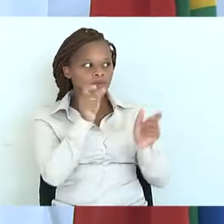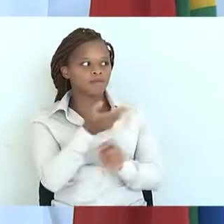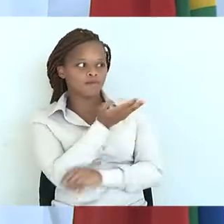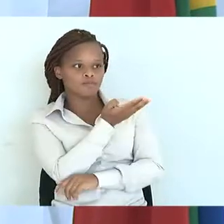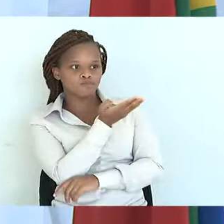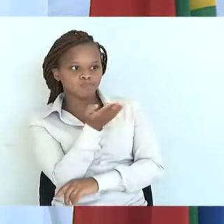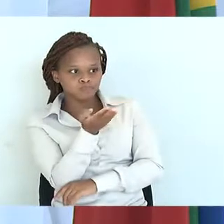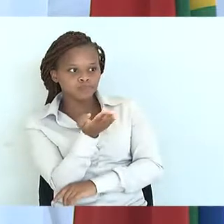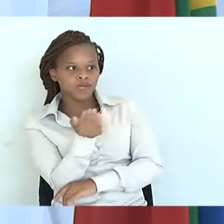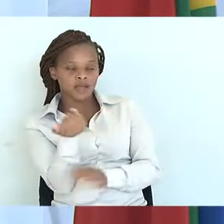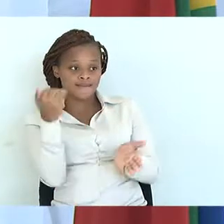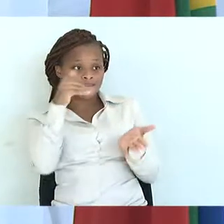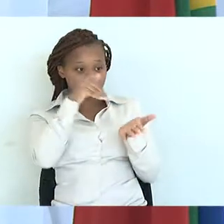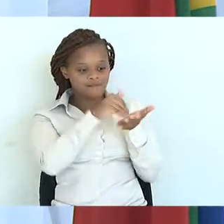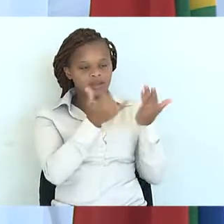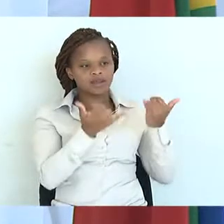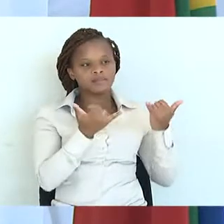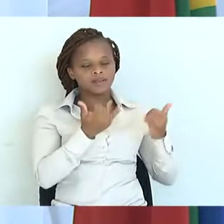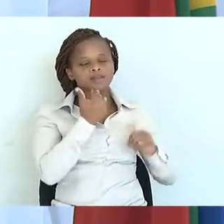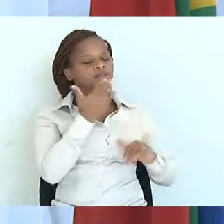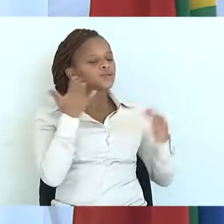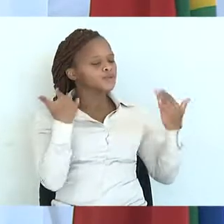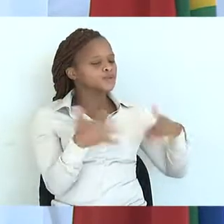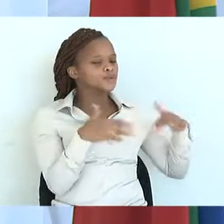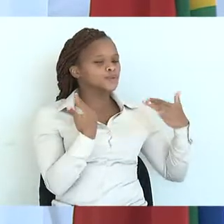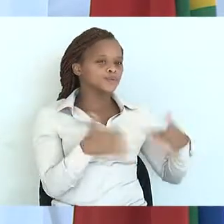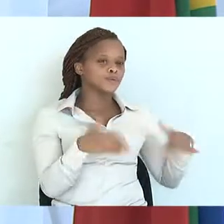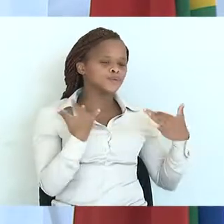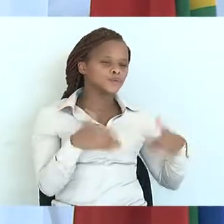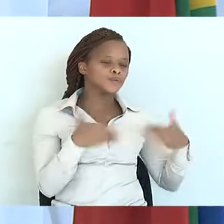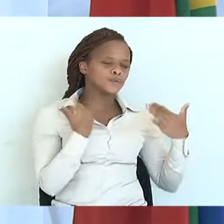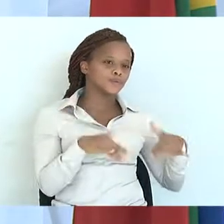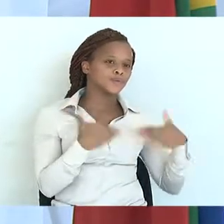who attended this event.